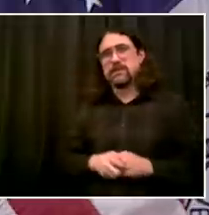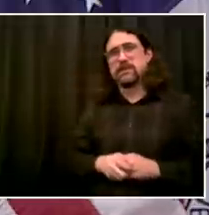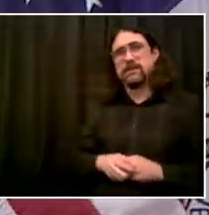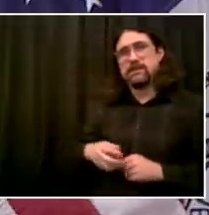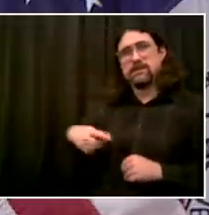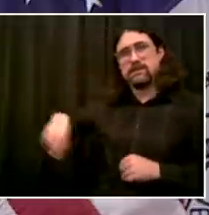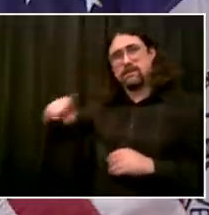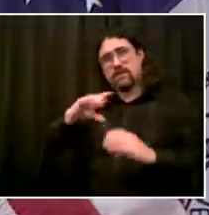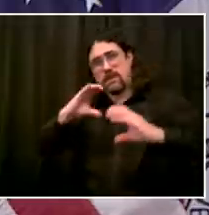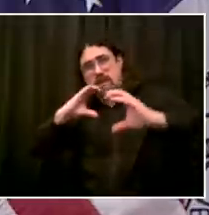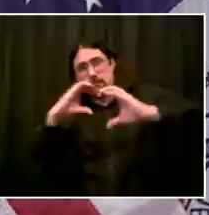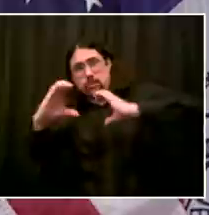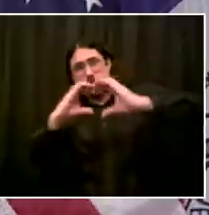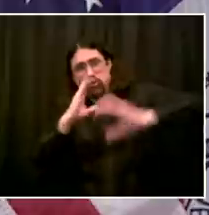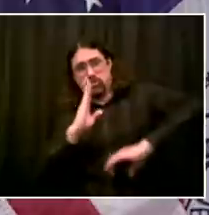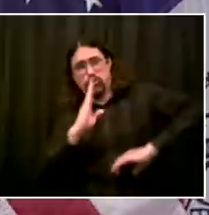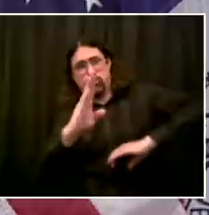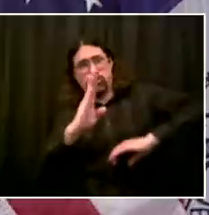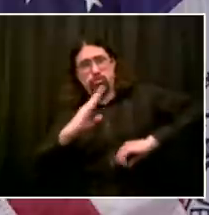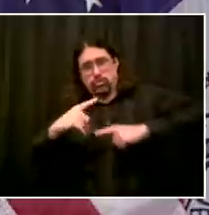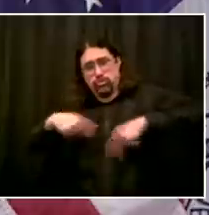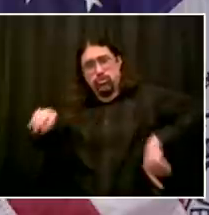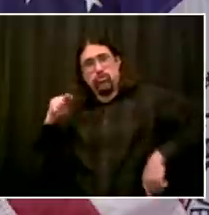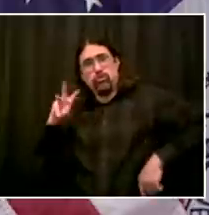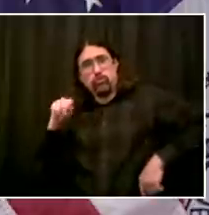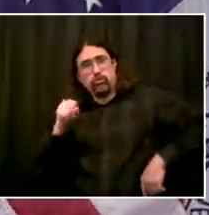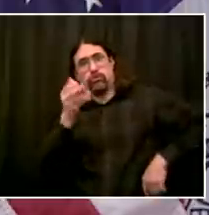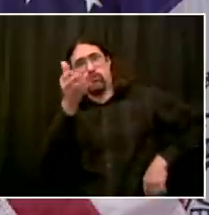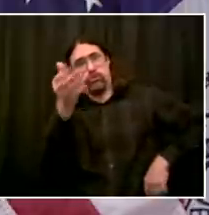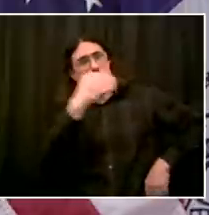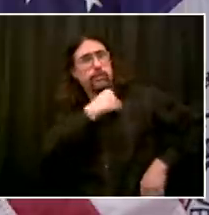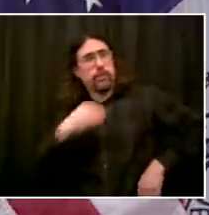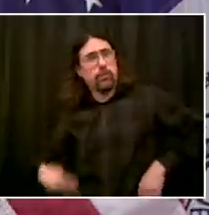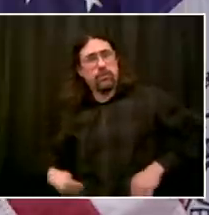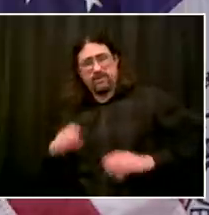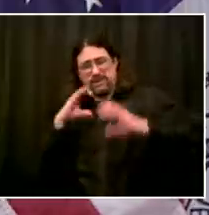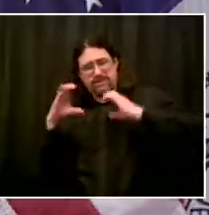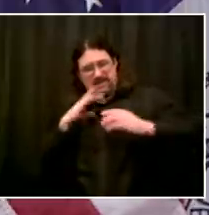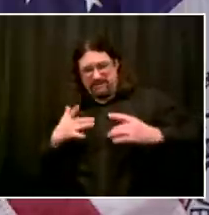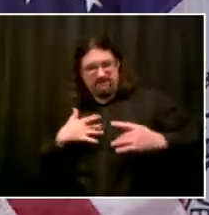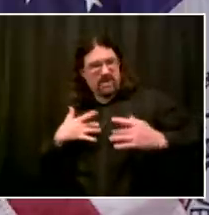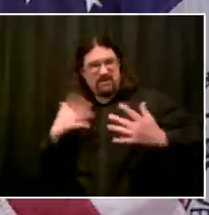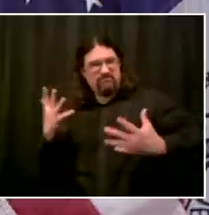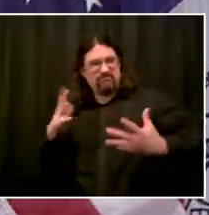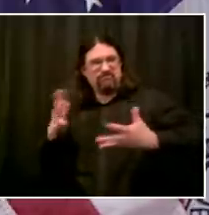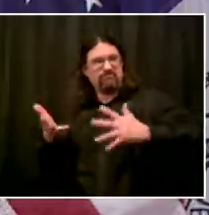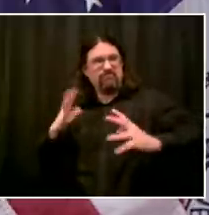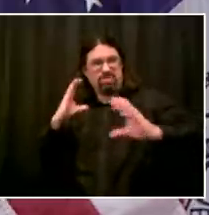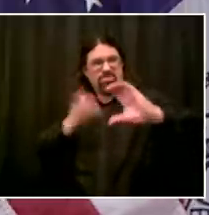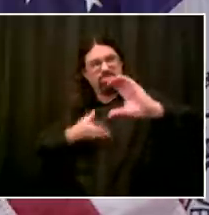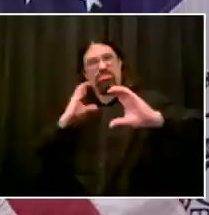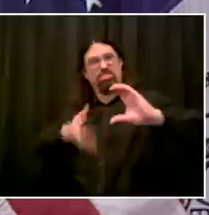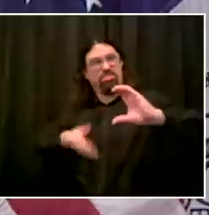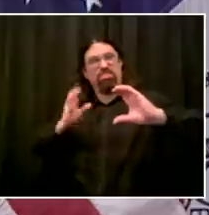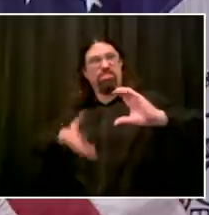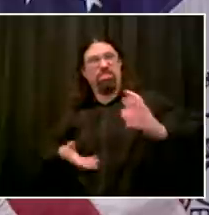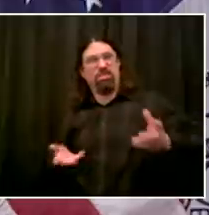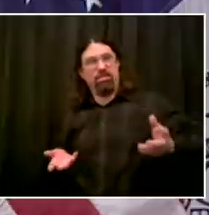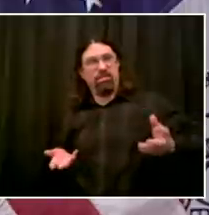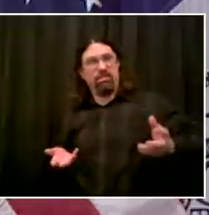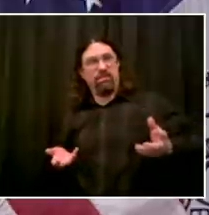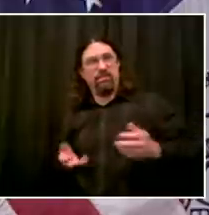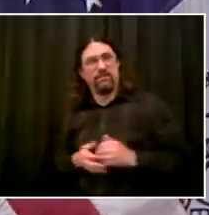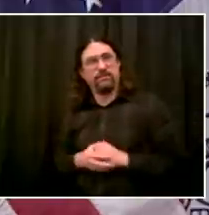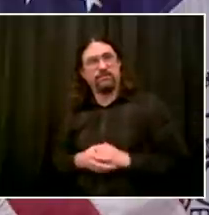and see if we can't get them resolved. A lot of times you misunderstand our question or you don't directly answer